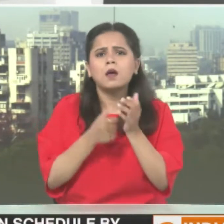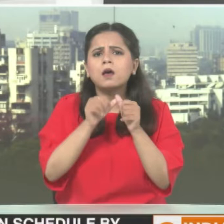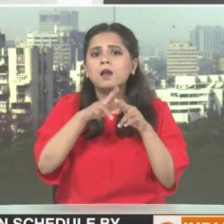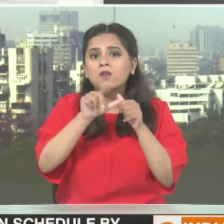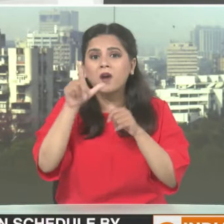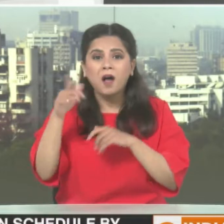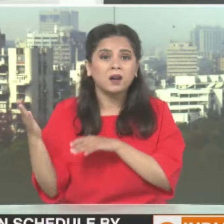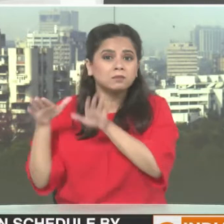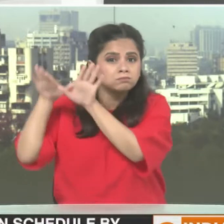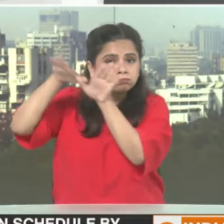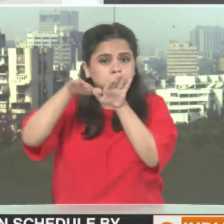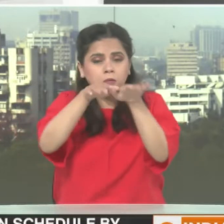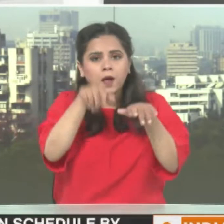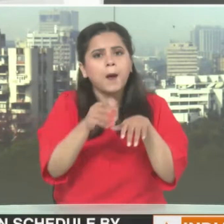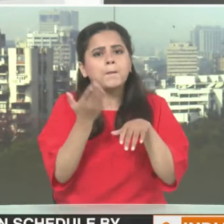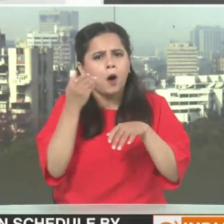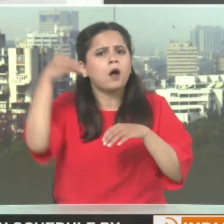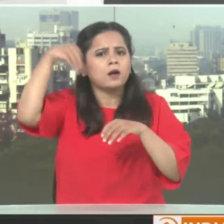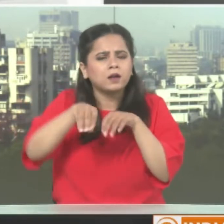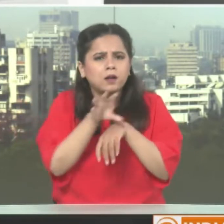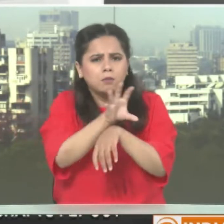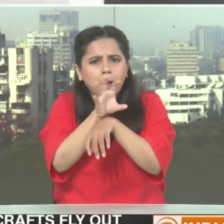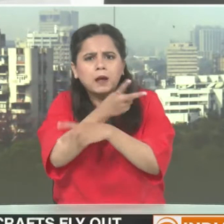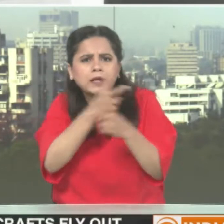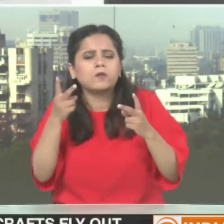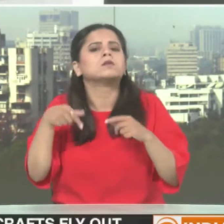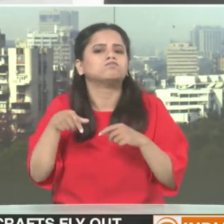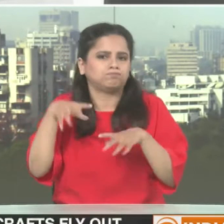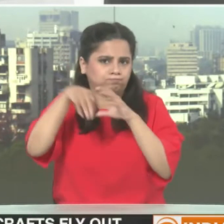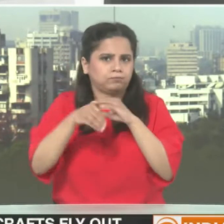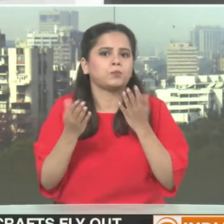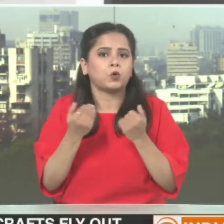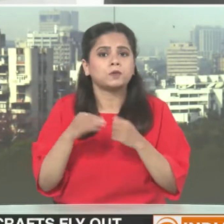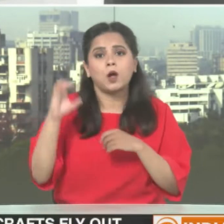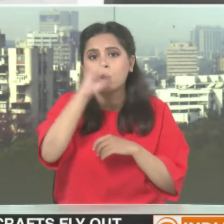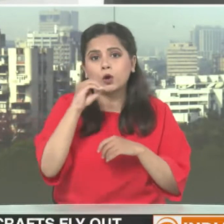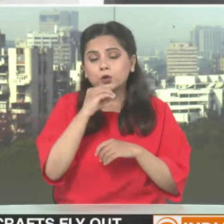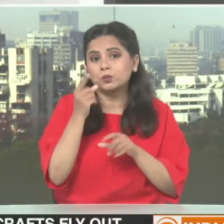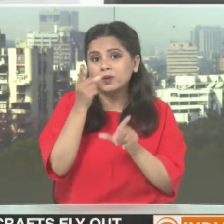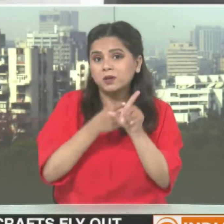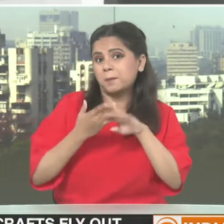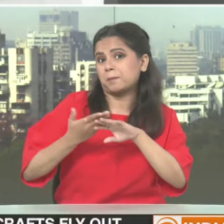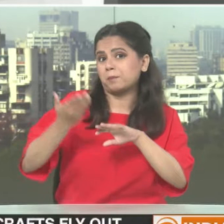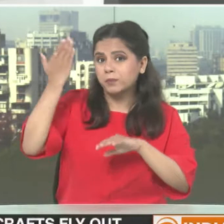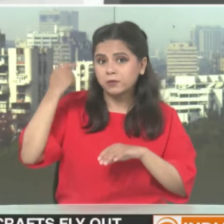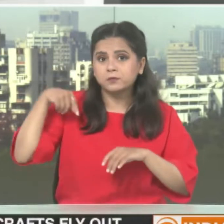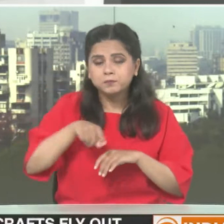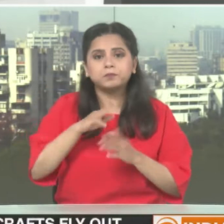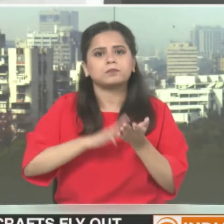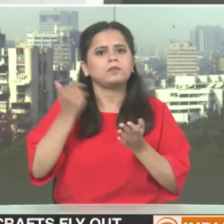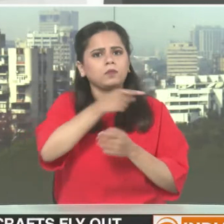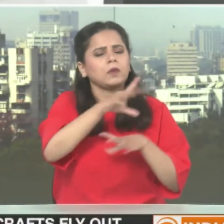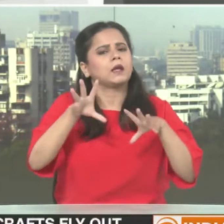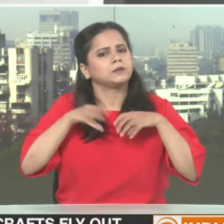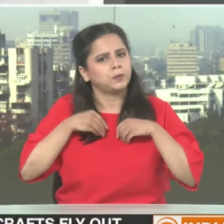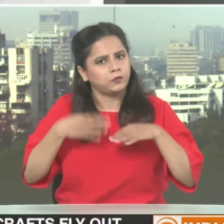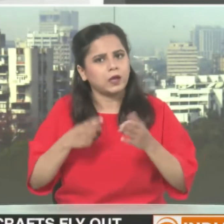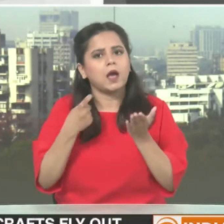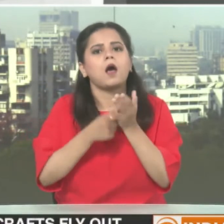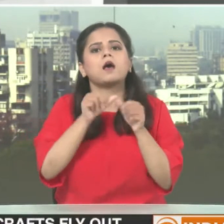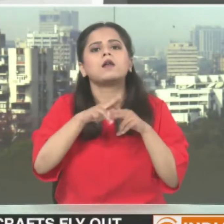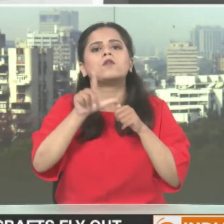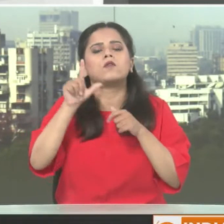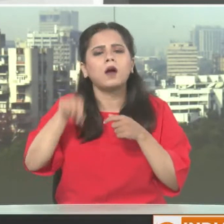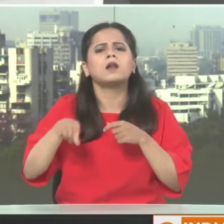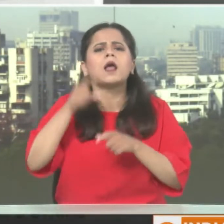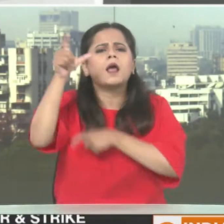of potent weapons. In October last year, Defence Minister Sushant Singh accepted the first Rafale manufactured by